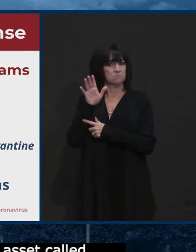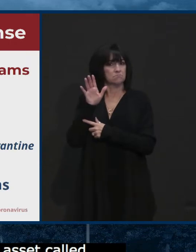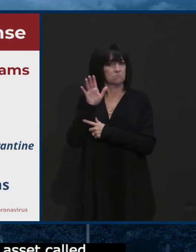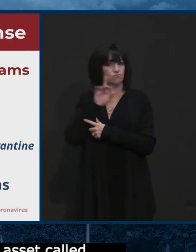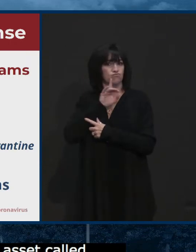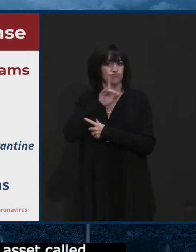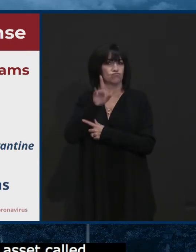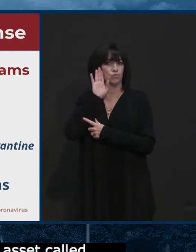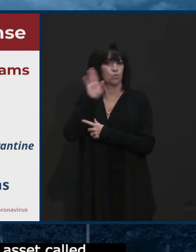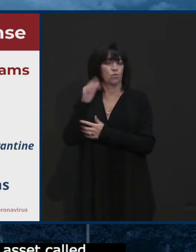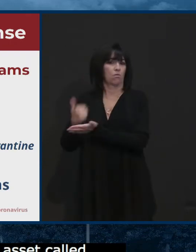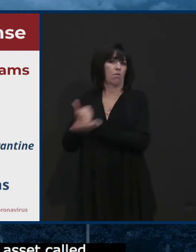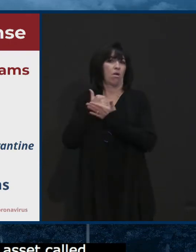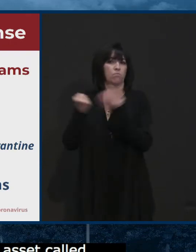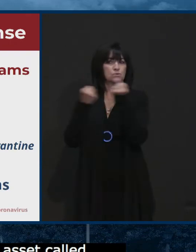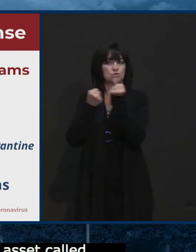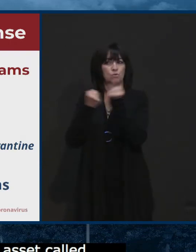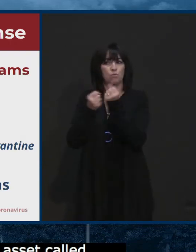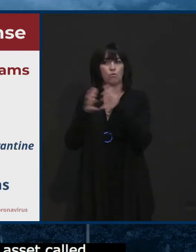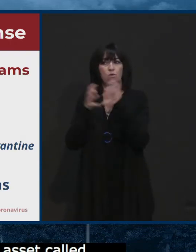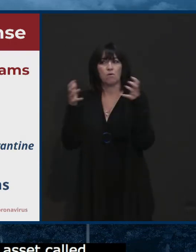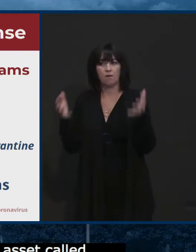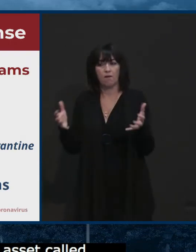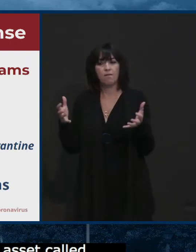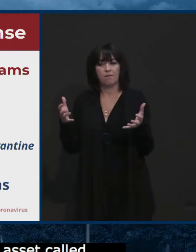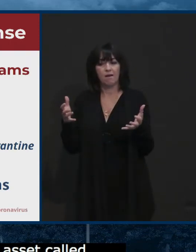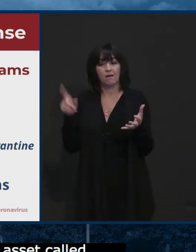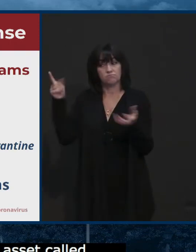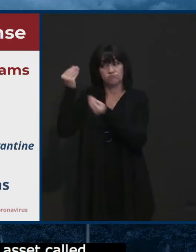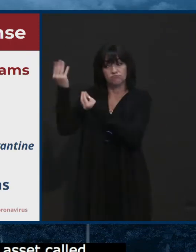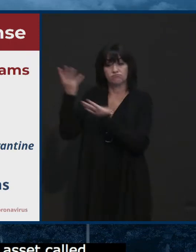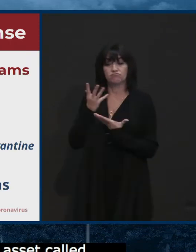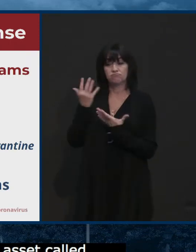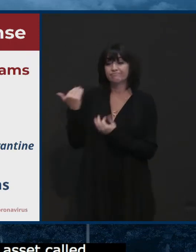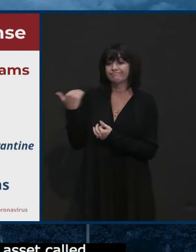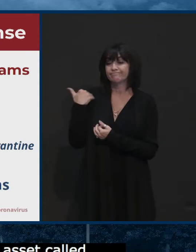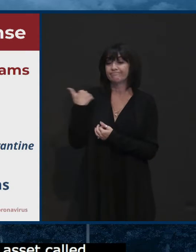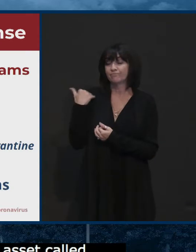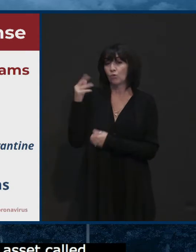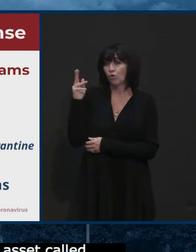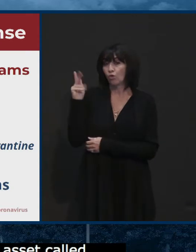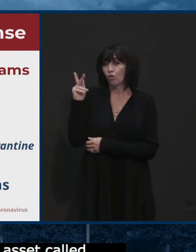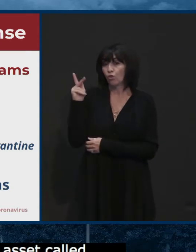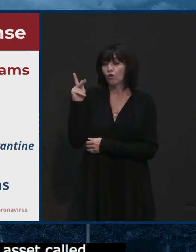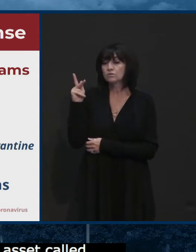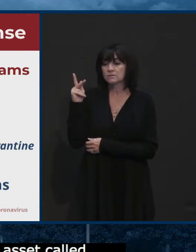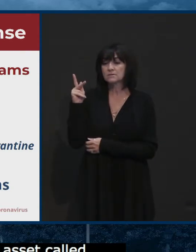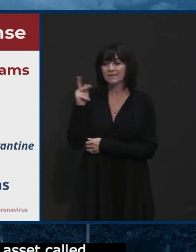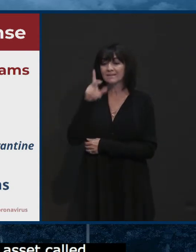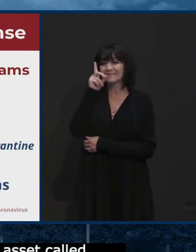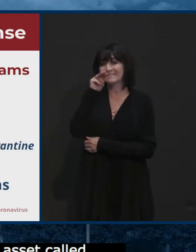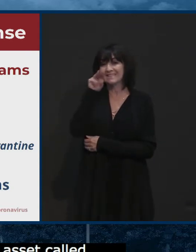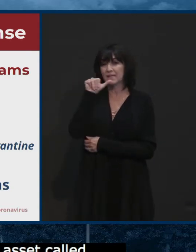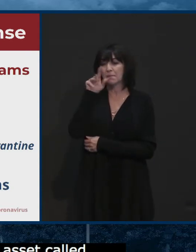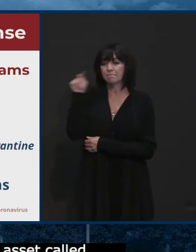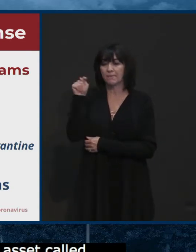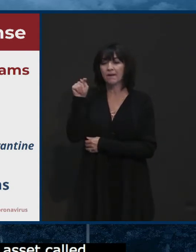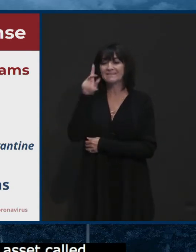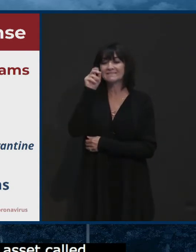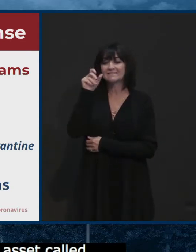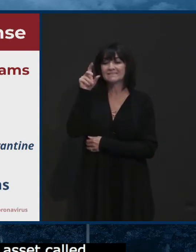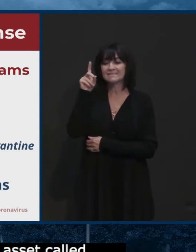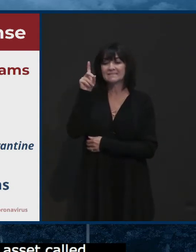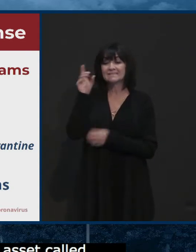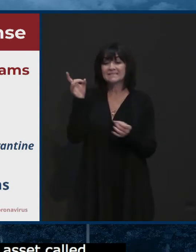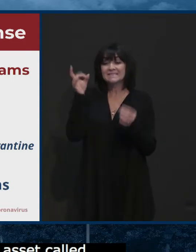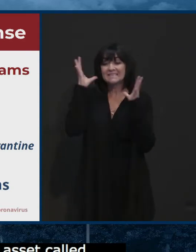And again, we learned on Thursday that we got approval for the DMAT team, which just began yesterday